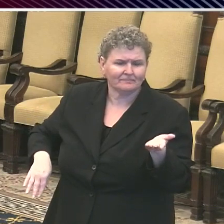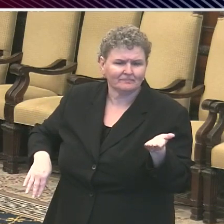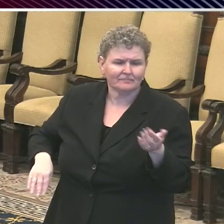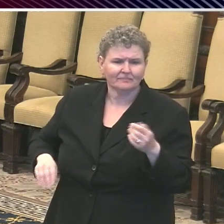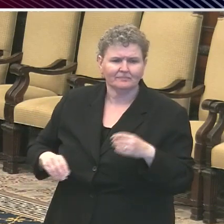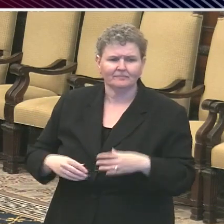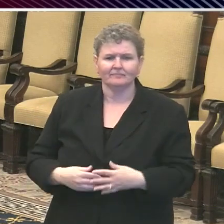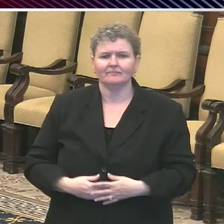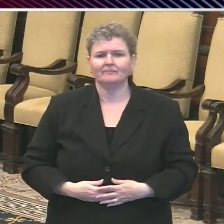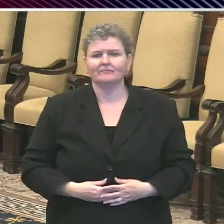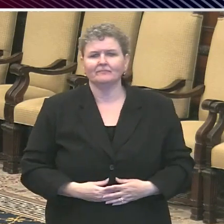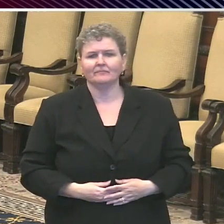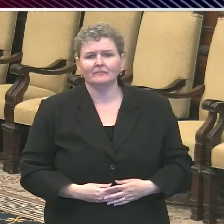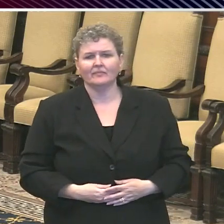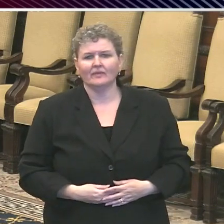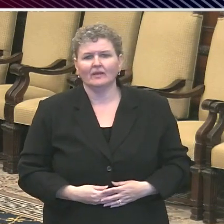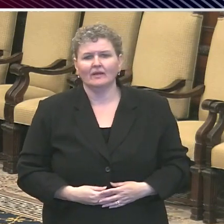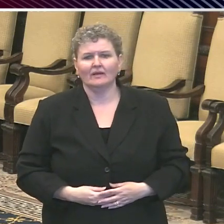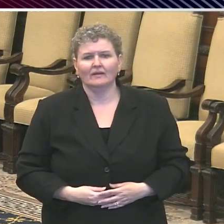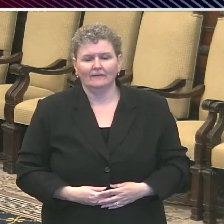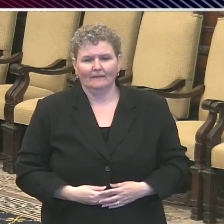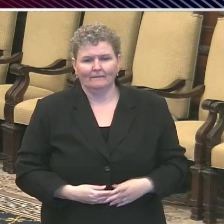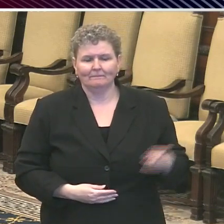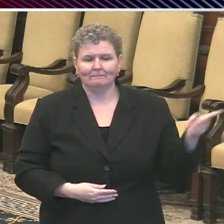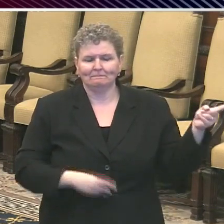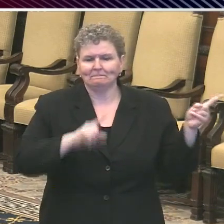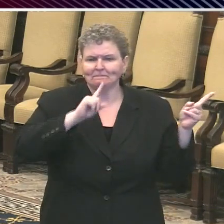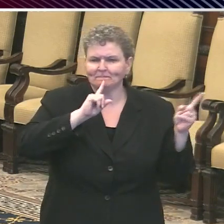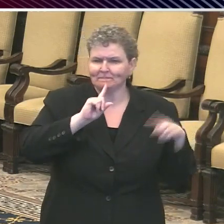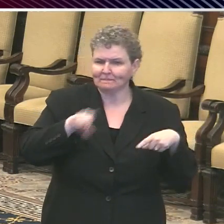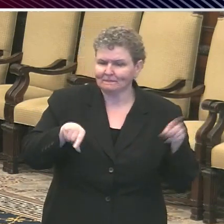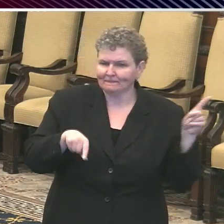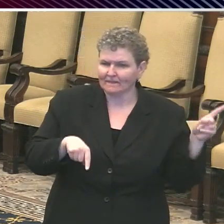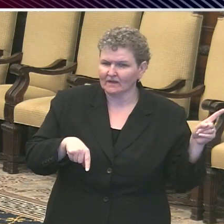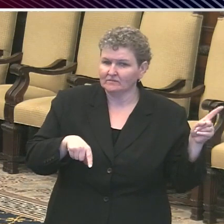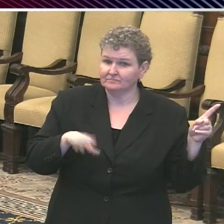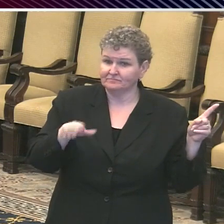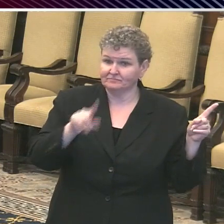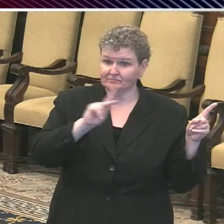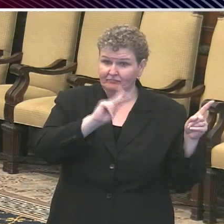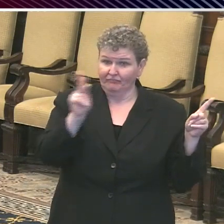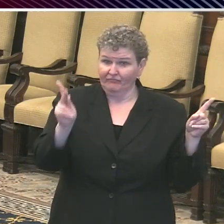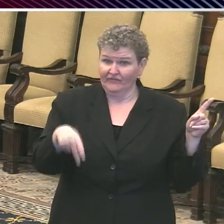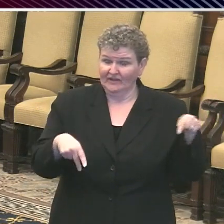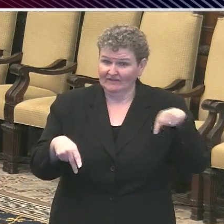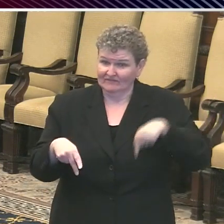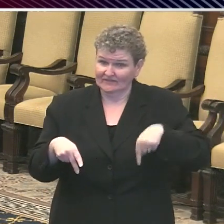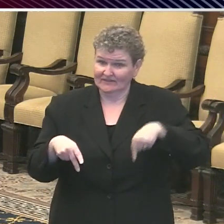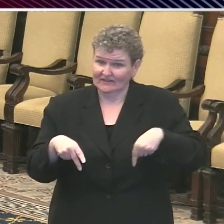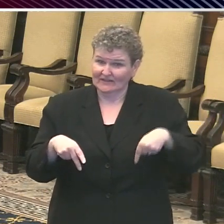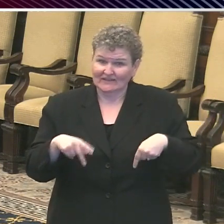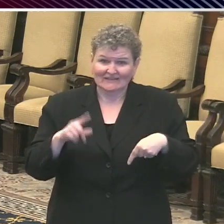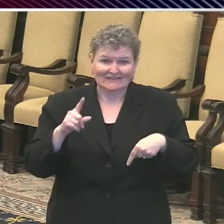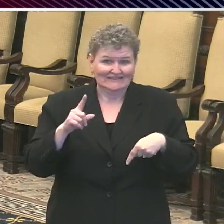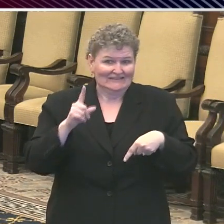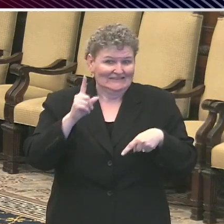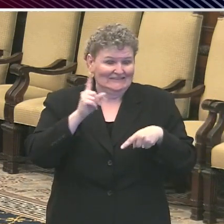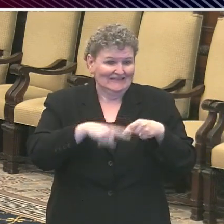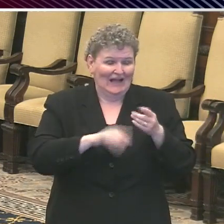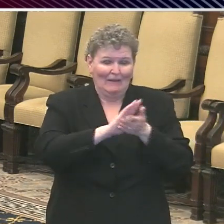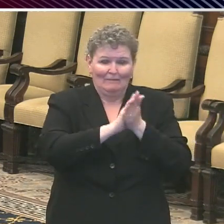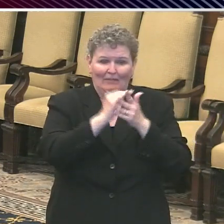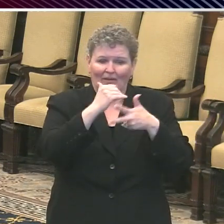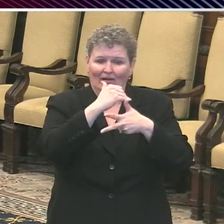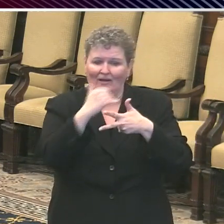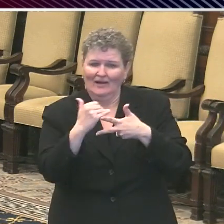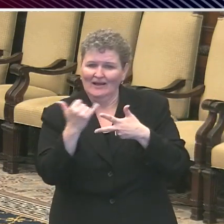I don't know what. I'll be happy to take that. So, first of all, Philadelphia could not go to the yellow phase unless the governor says